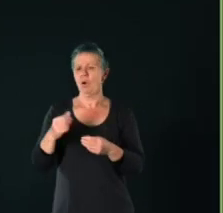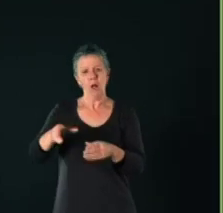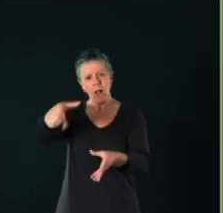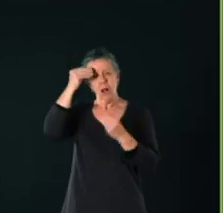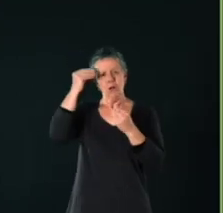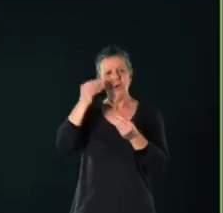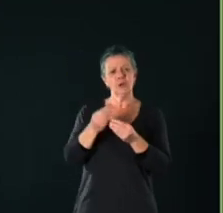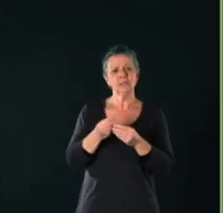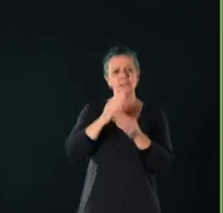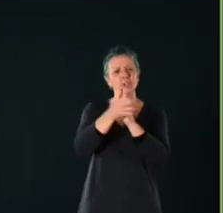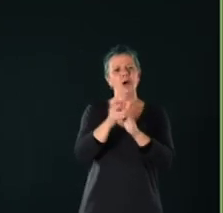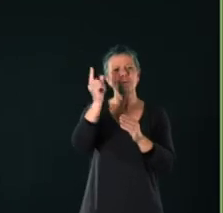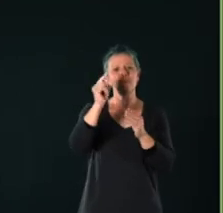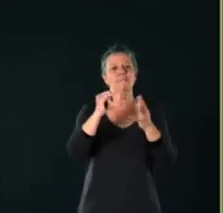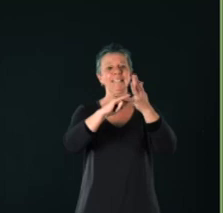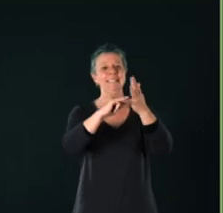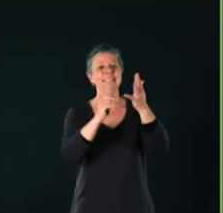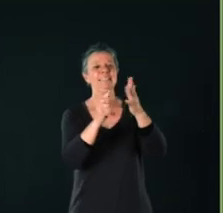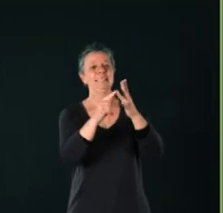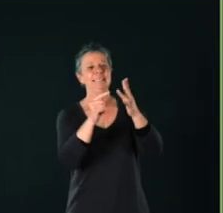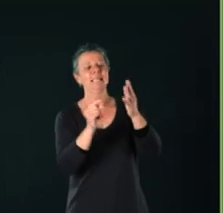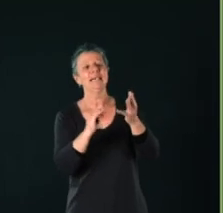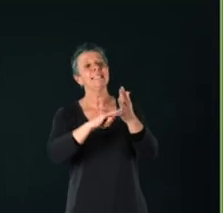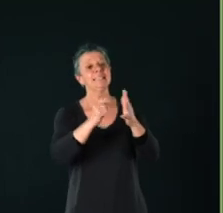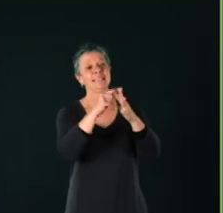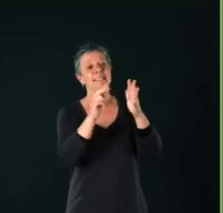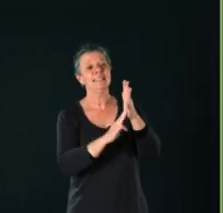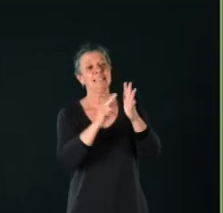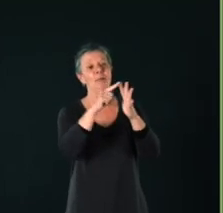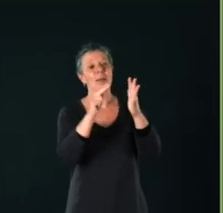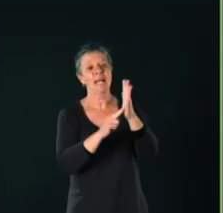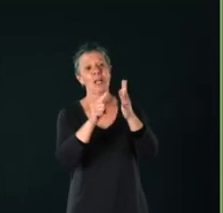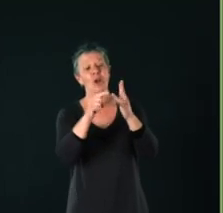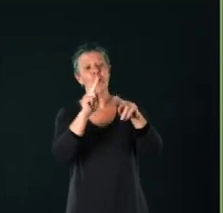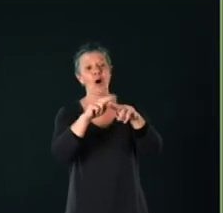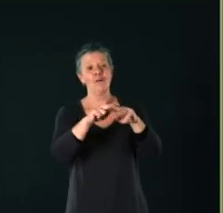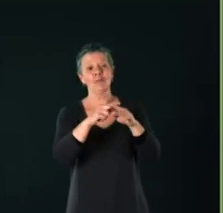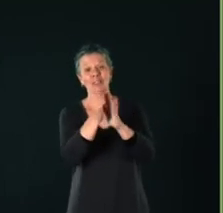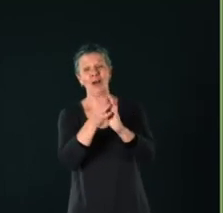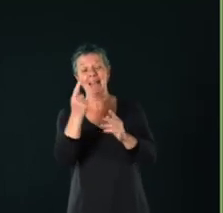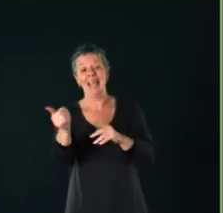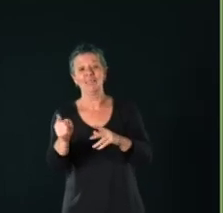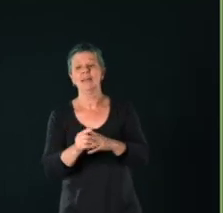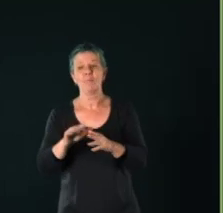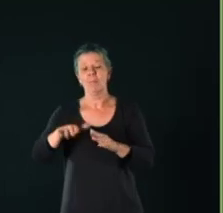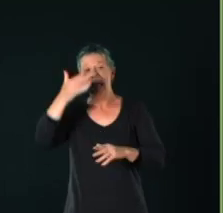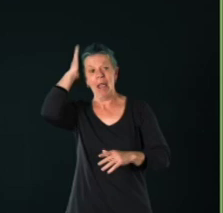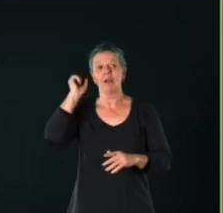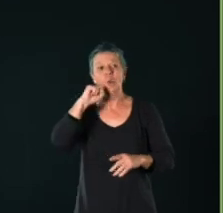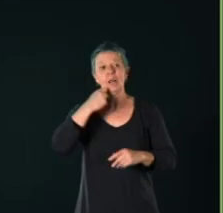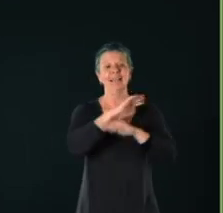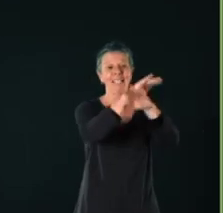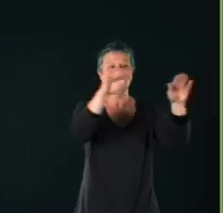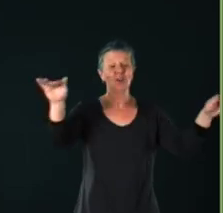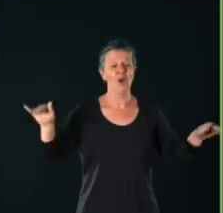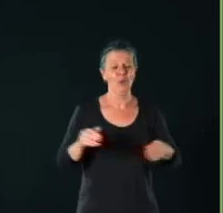Harry will share with you later if you're interested. And of course, Stan Semenoff is our next speaker. I think it would be an